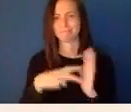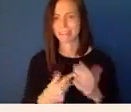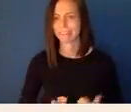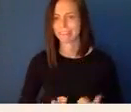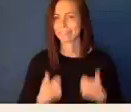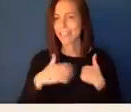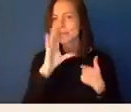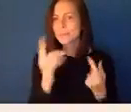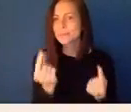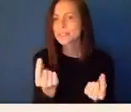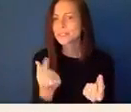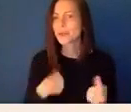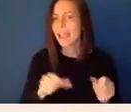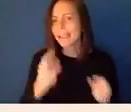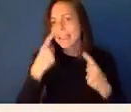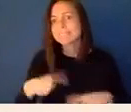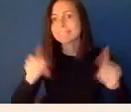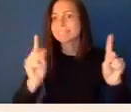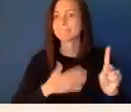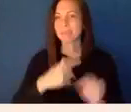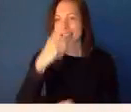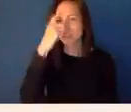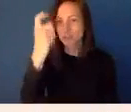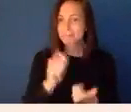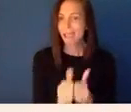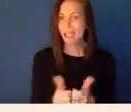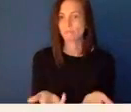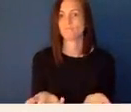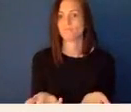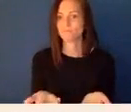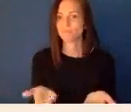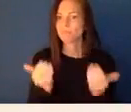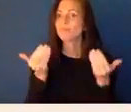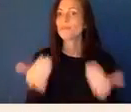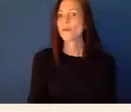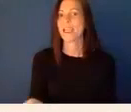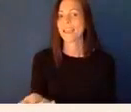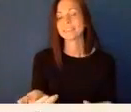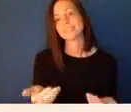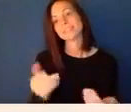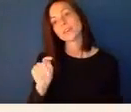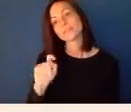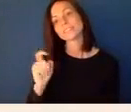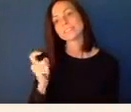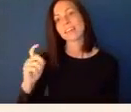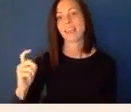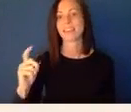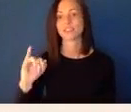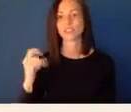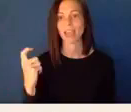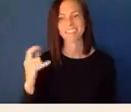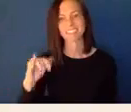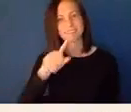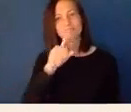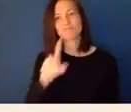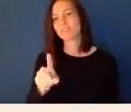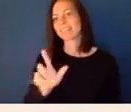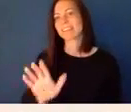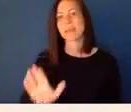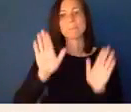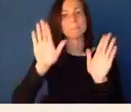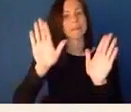able to accomplish the dreams that I had in mind. So TEDx Jacksonville was an amazing experience. I had never